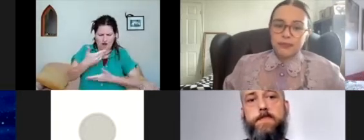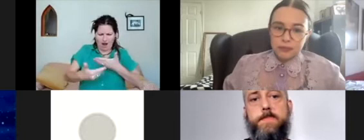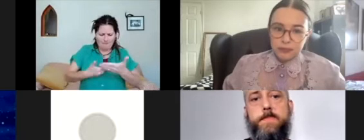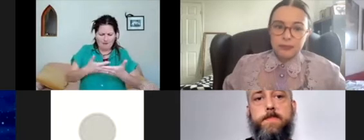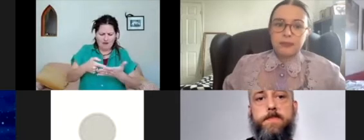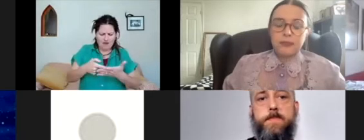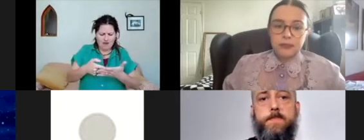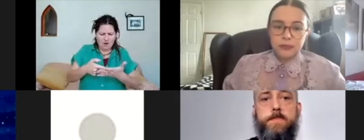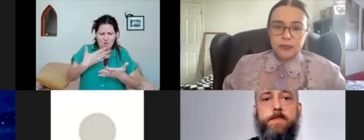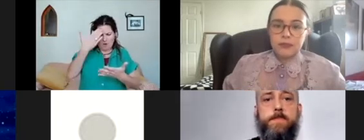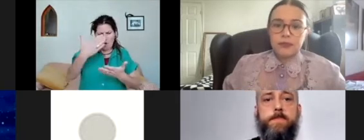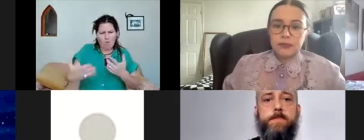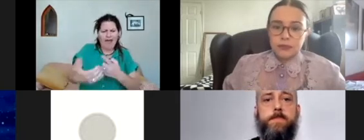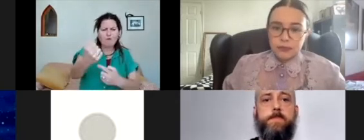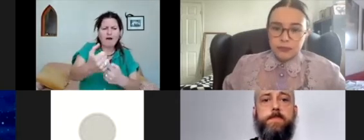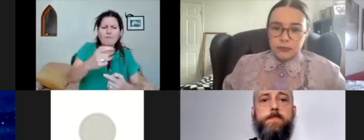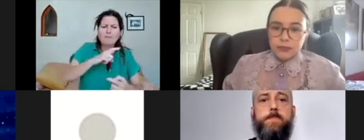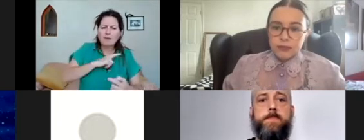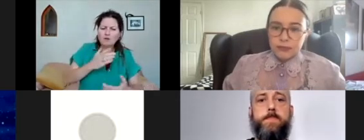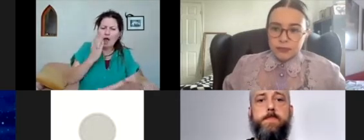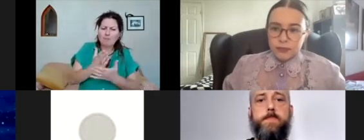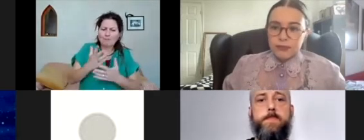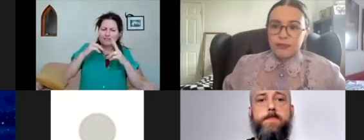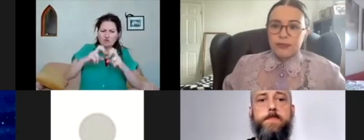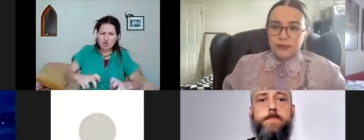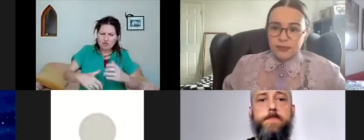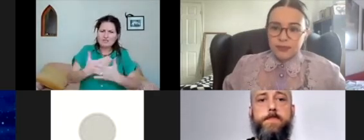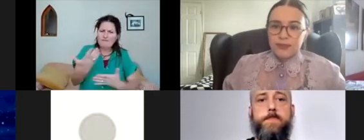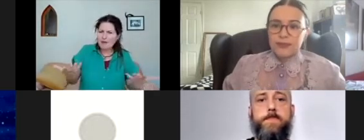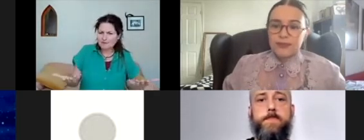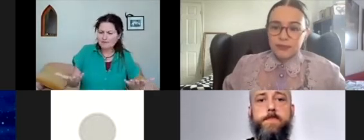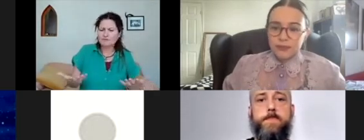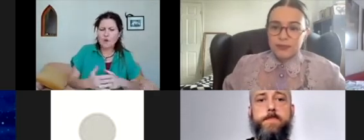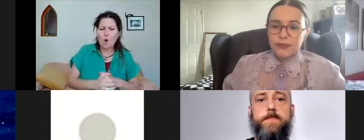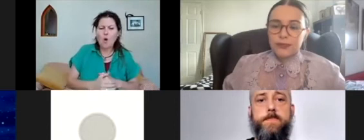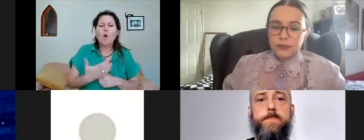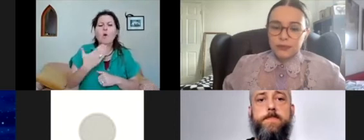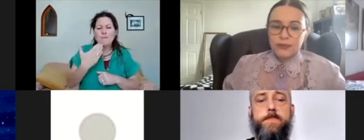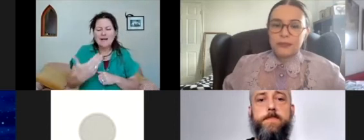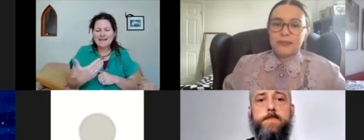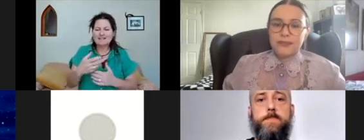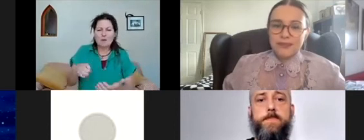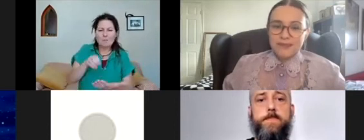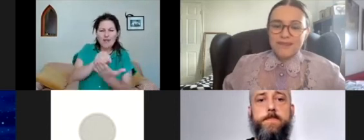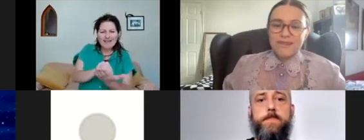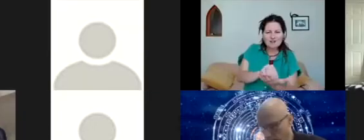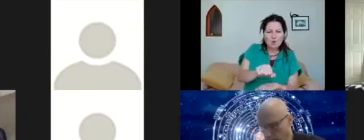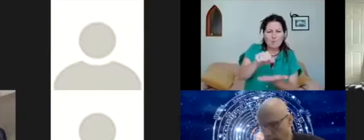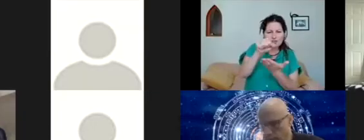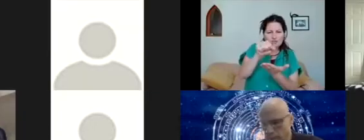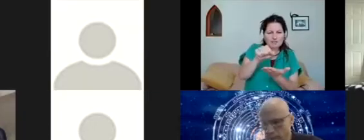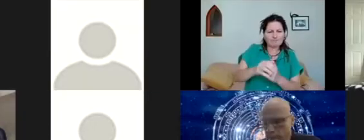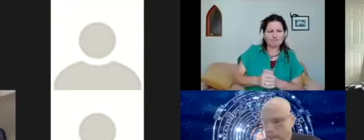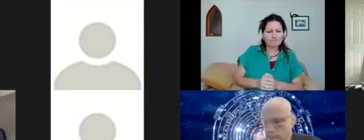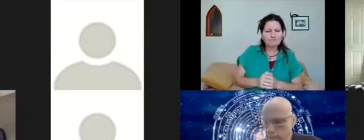going to be. So we do accept that, but yes, please factor it into your budgeting. Okay, and also with that